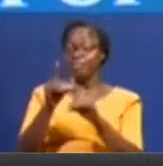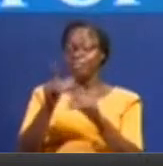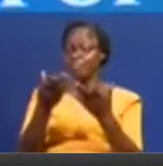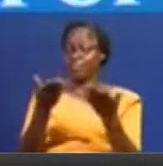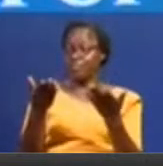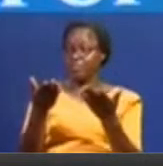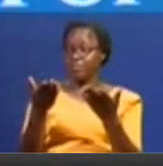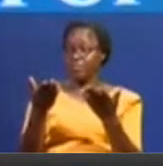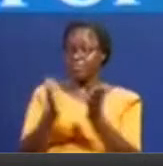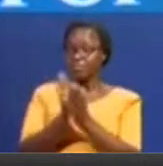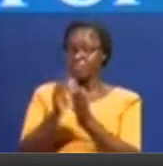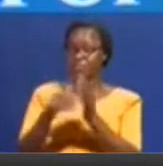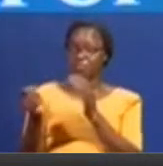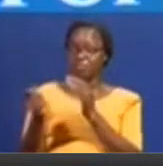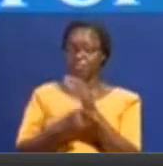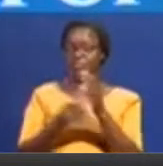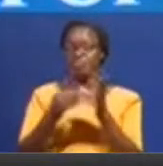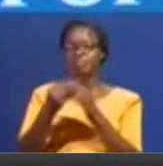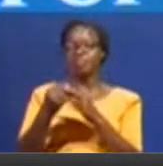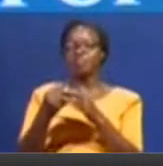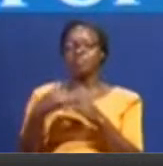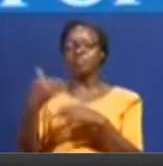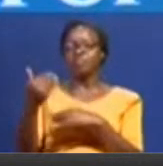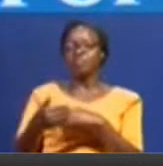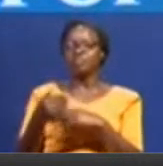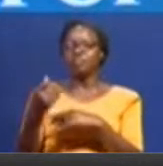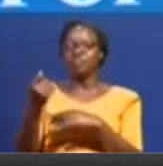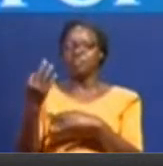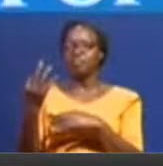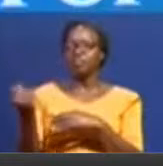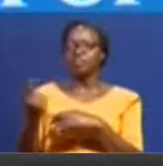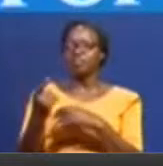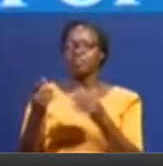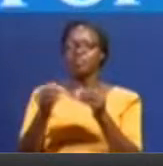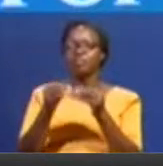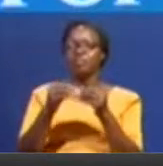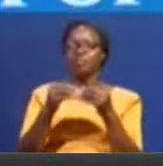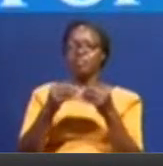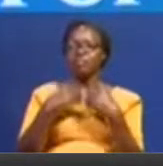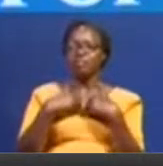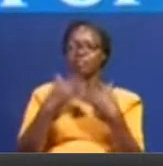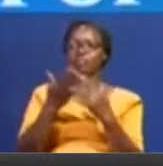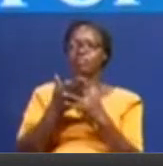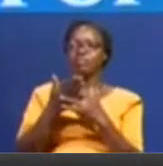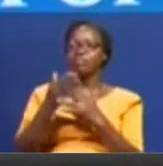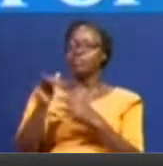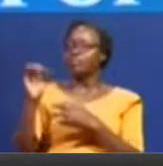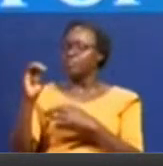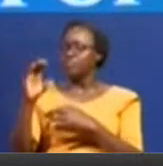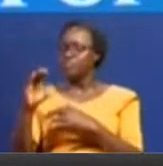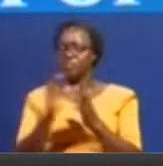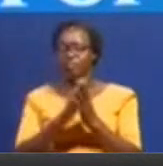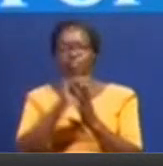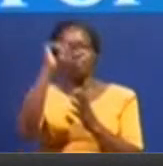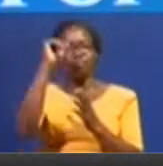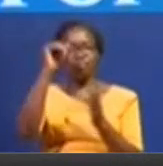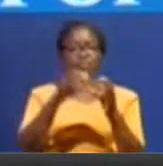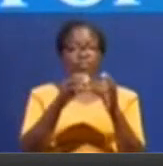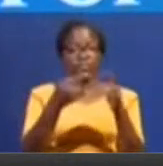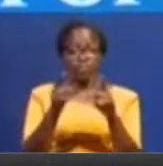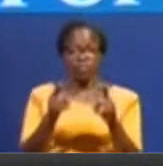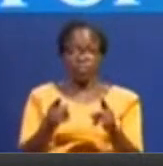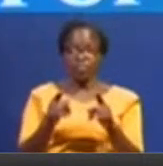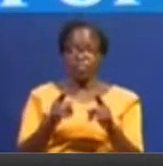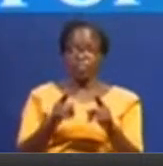maybe monthly, quarterly, where we have meetings between the IEBC and the political parties. However, I